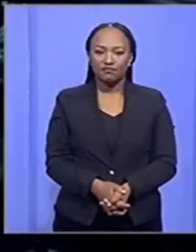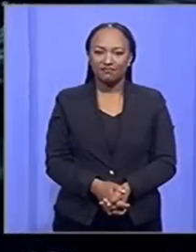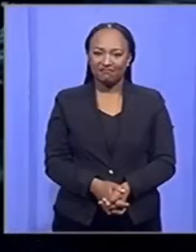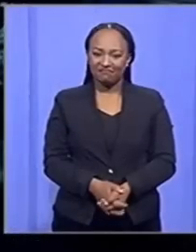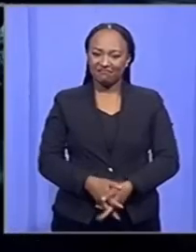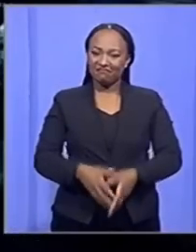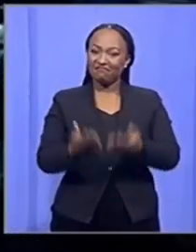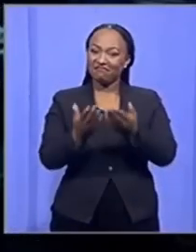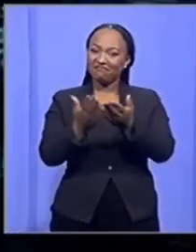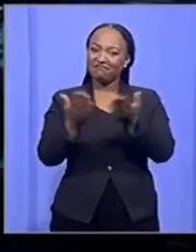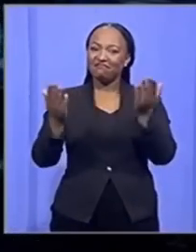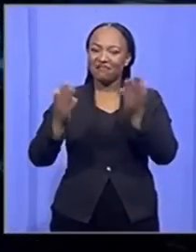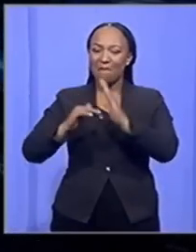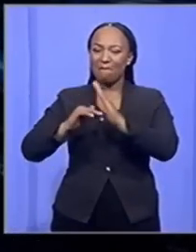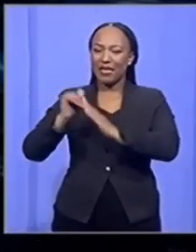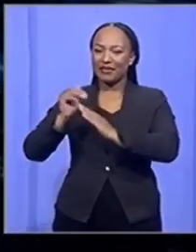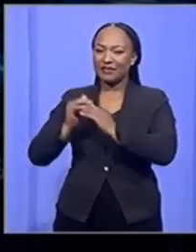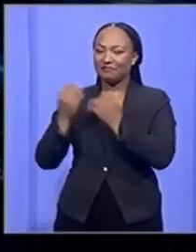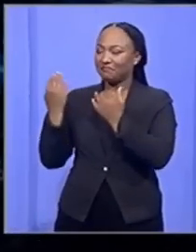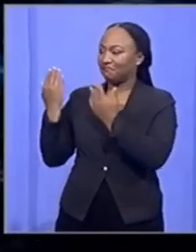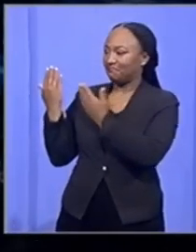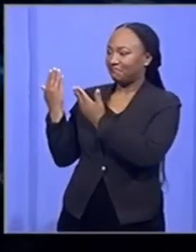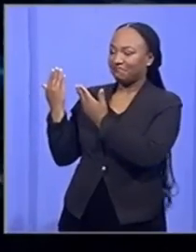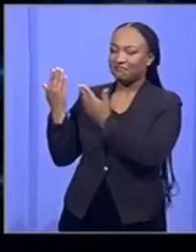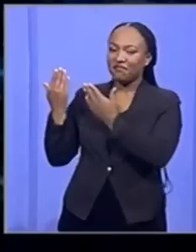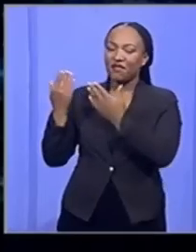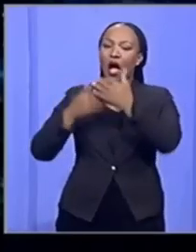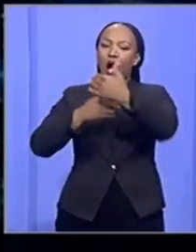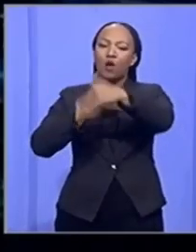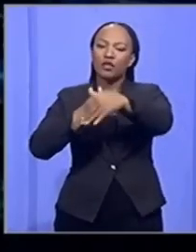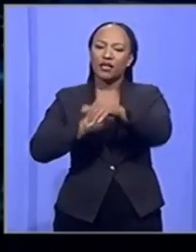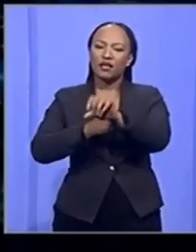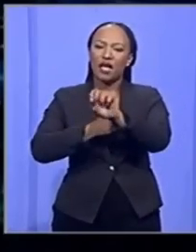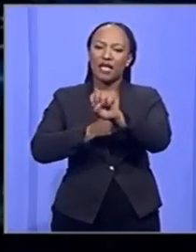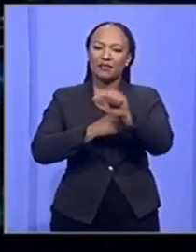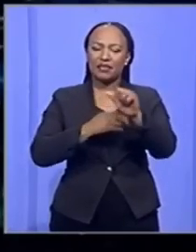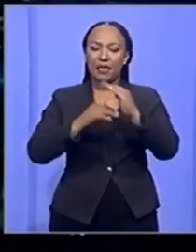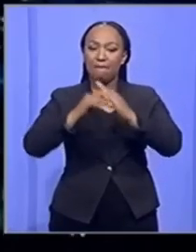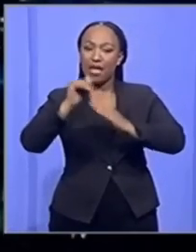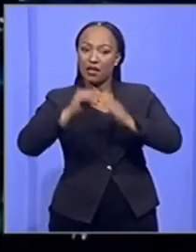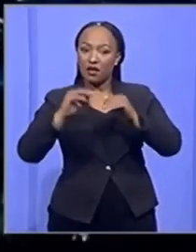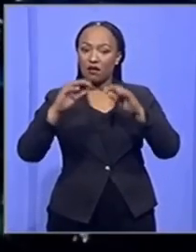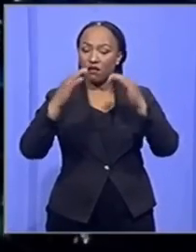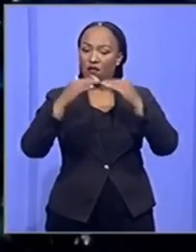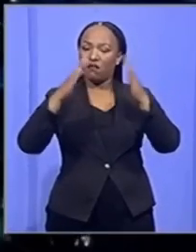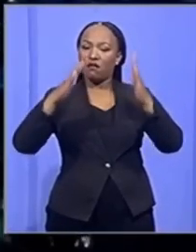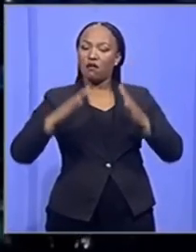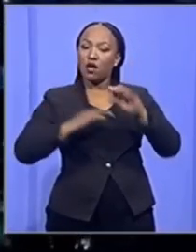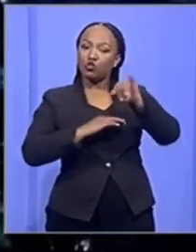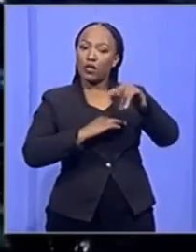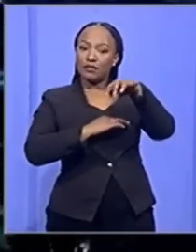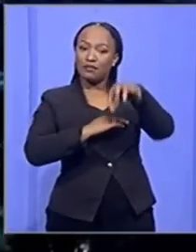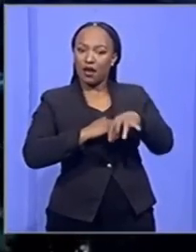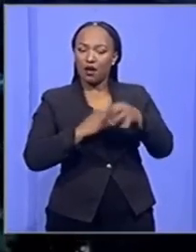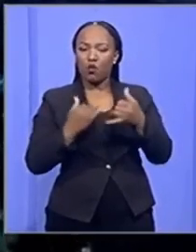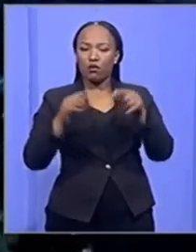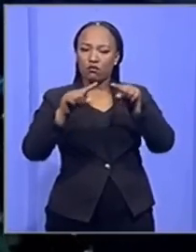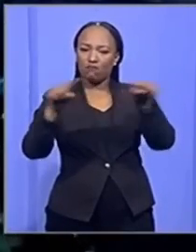Bešo moago ke seswantšho sa dikantorokgolo tša SABC tšeo di lego ka mono Auckland Park, Johannesburg, gomme re na re fano Studio